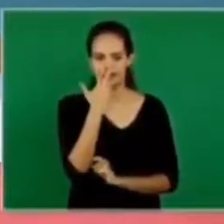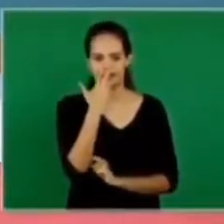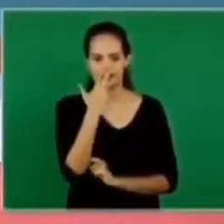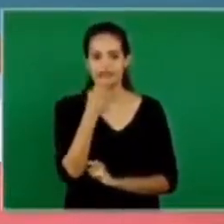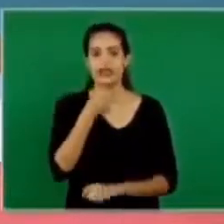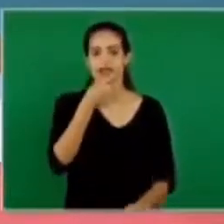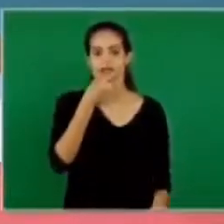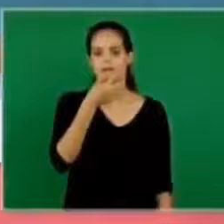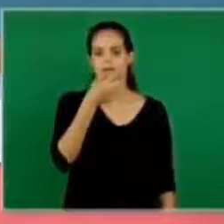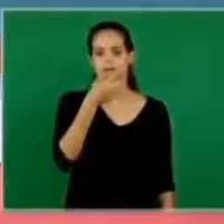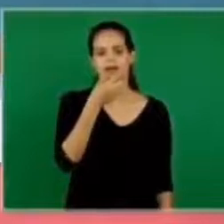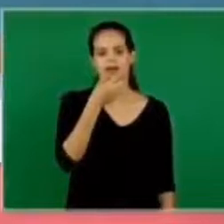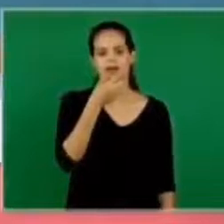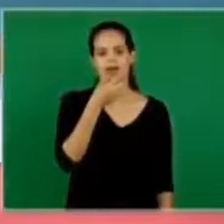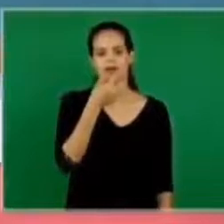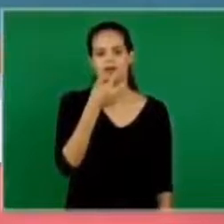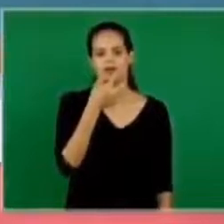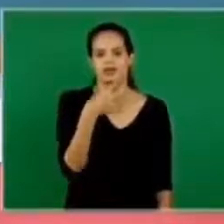anesthetic.